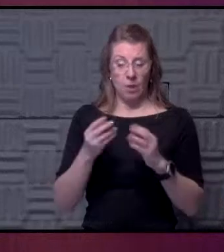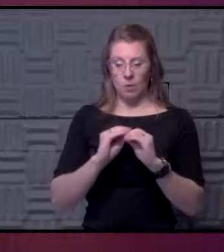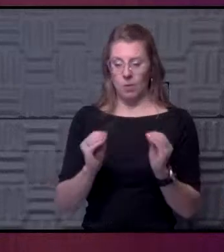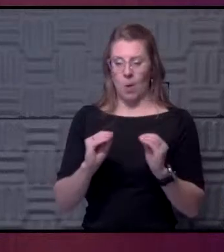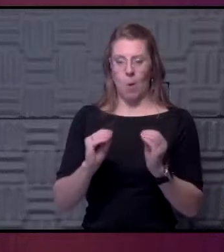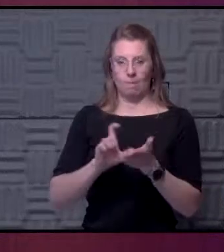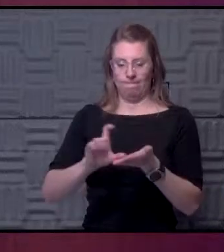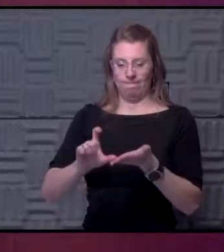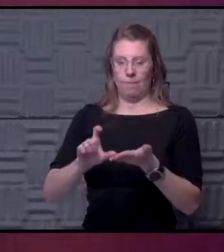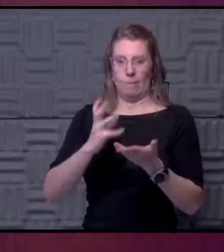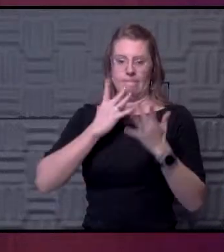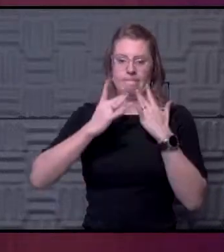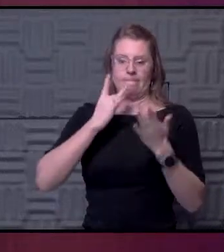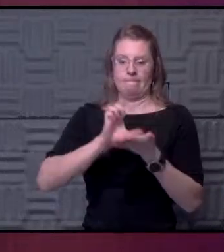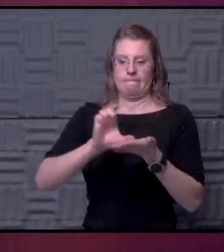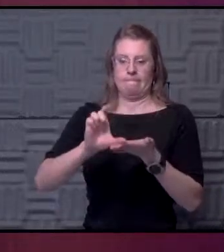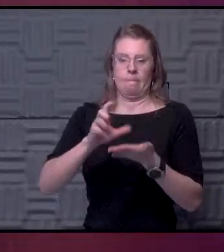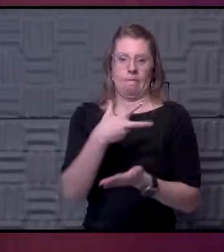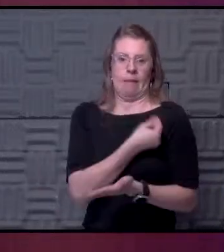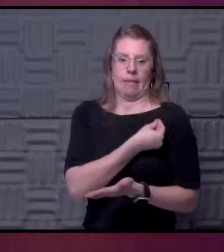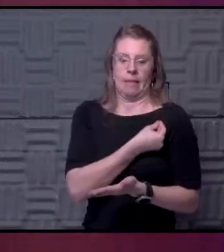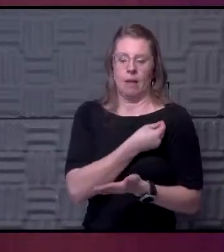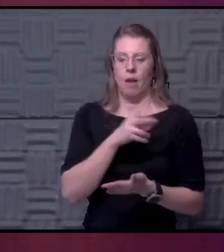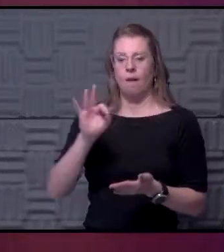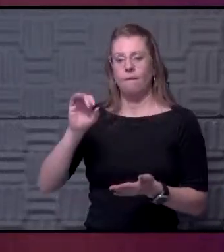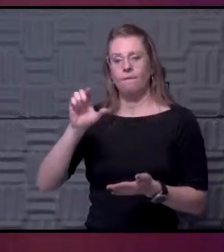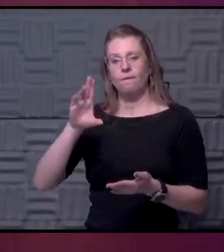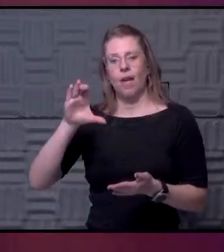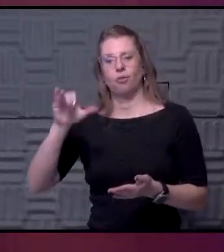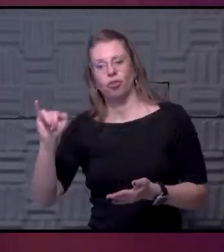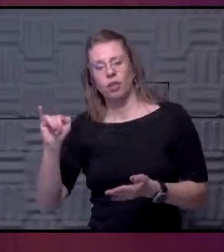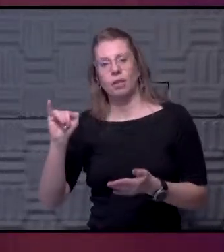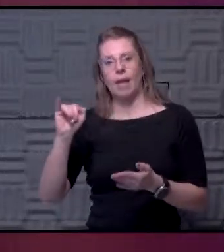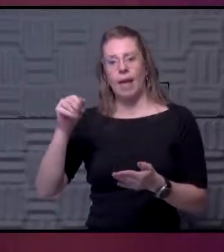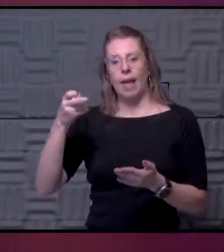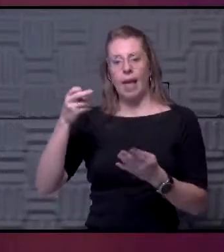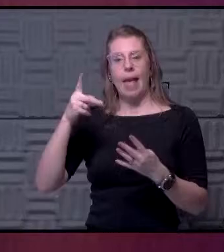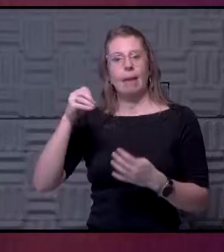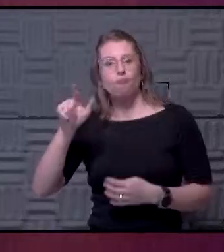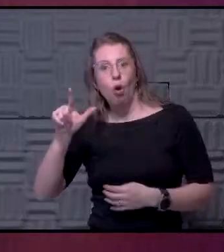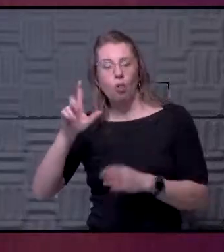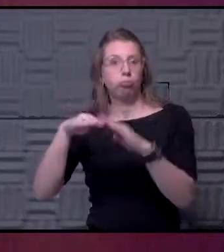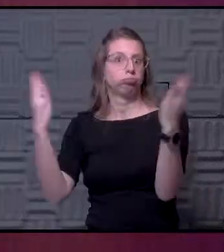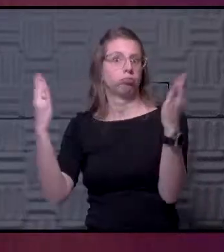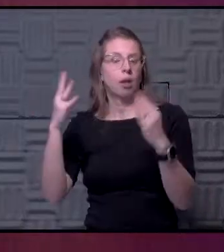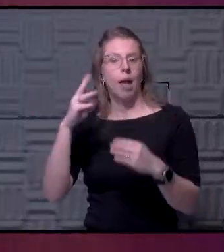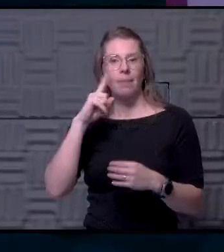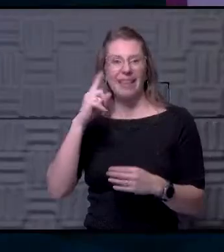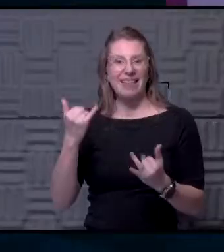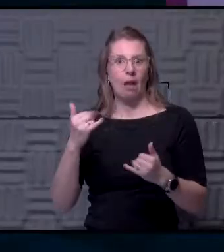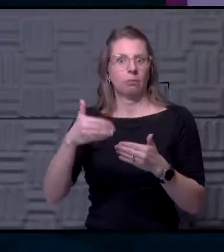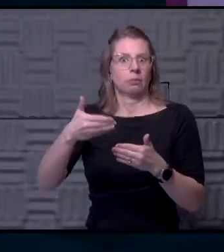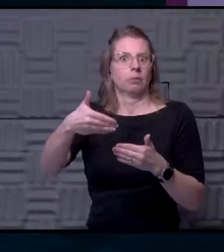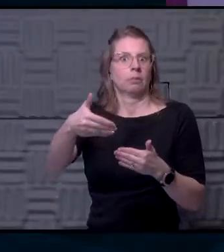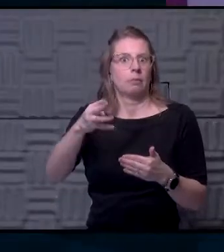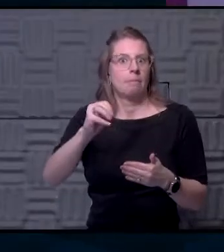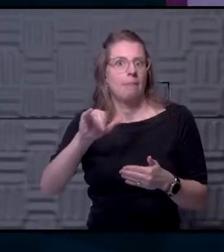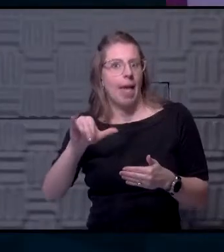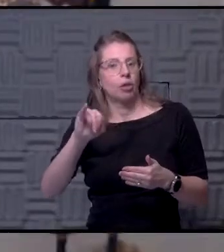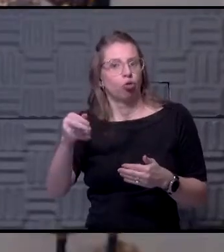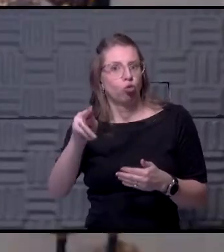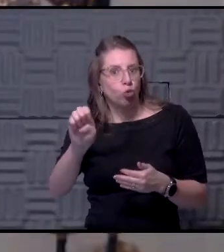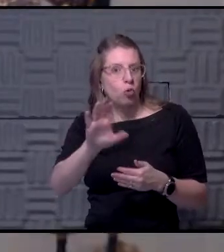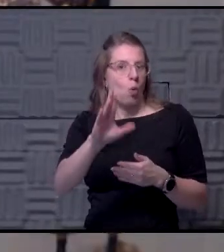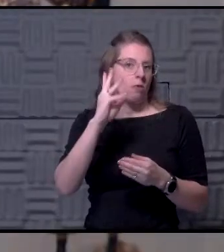for increasing volume? I know Fauci was there for a while, said, April will be open up. Now it looks like May or June. What are your thoughts?